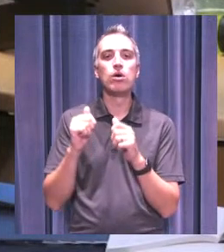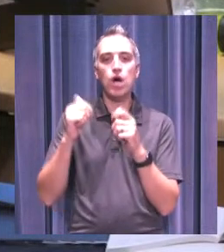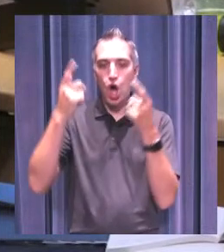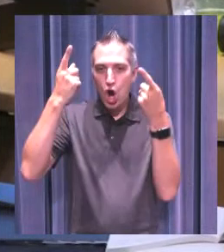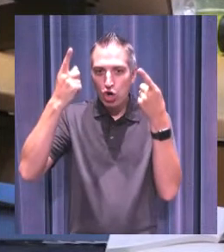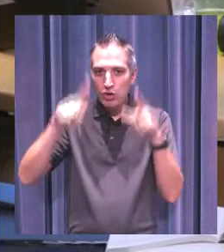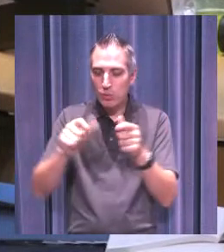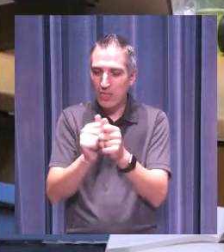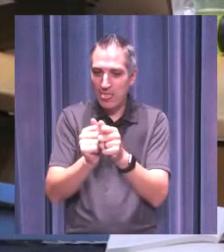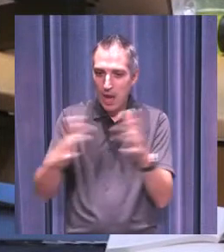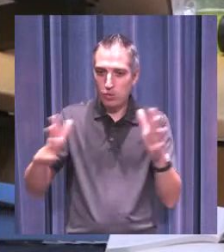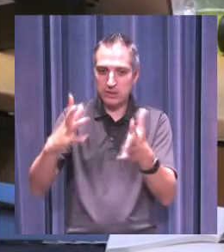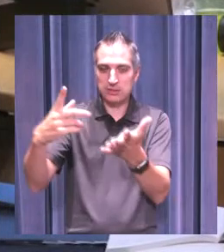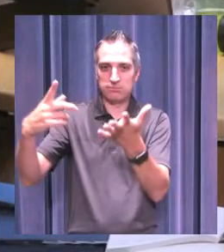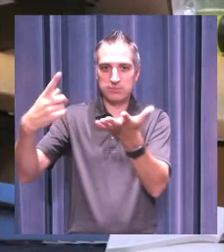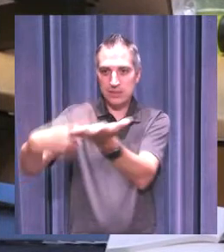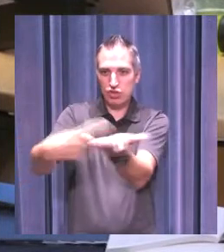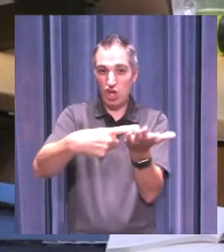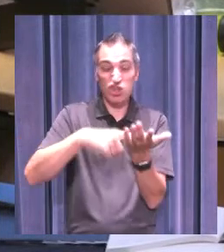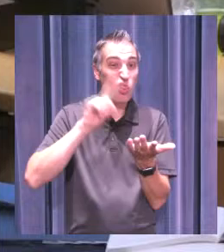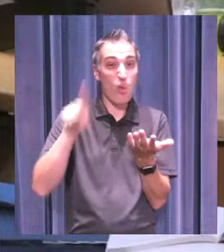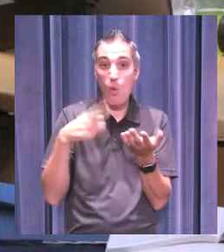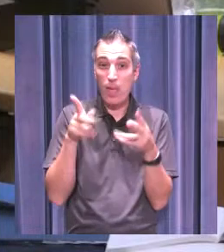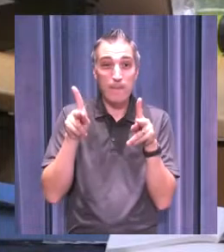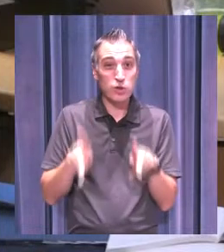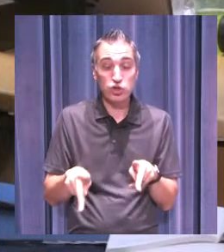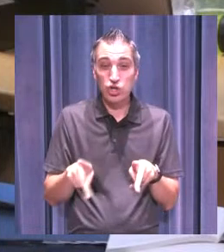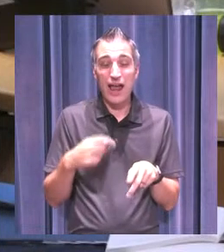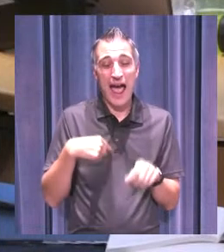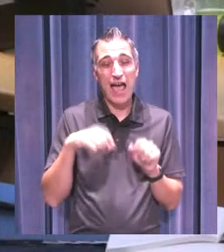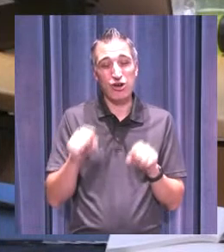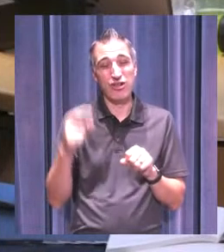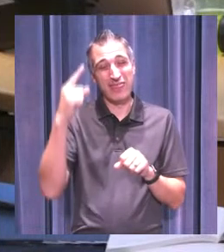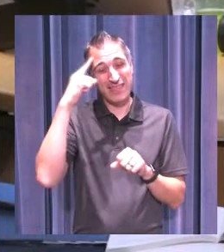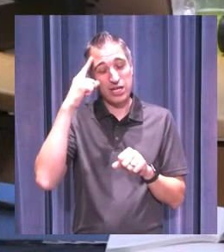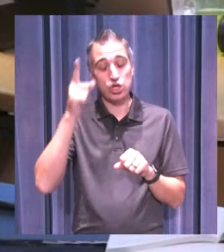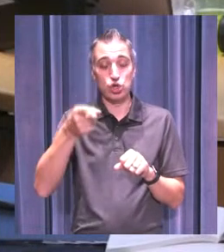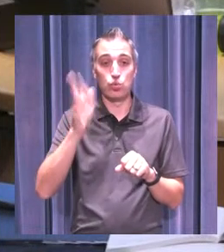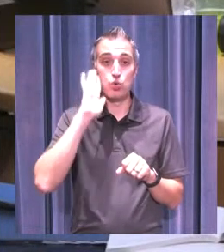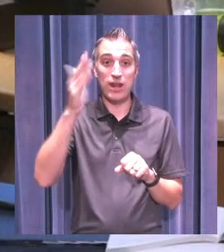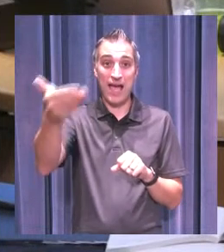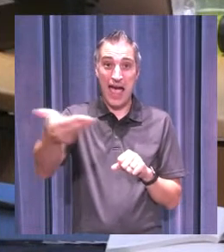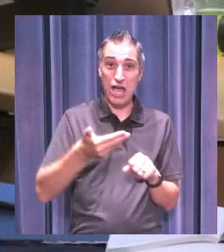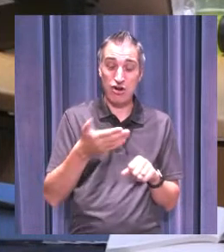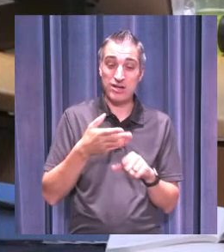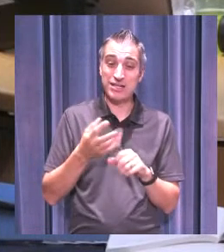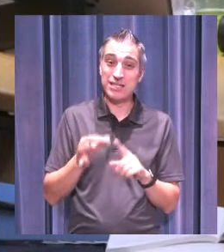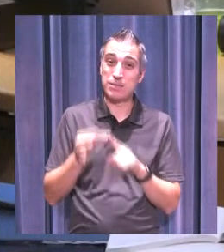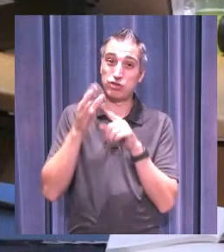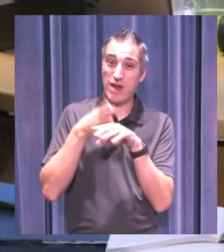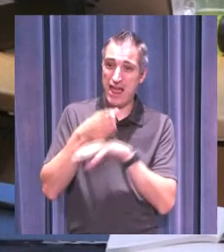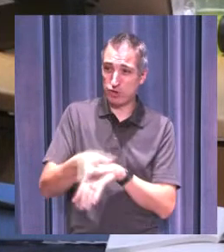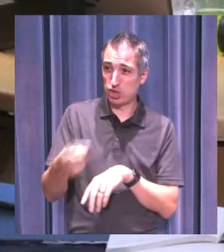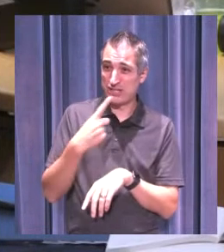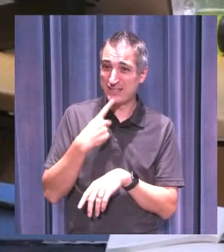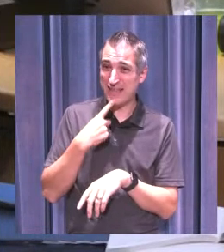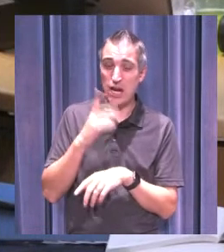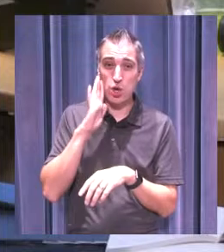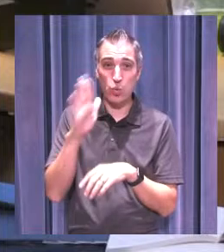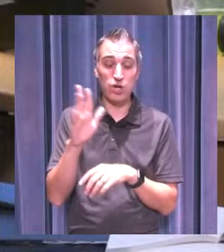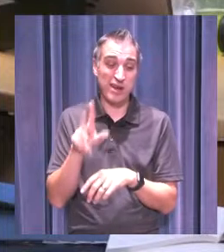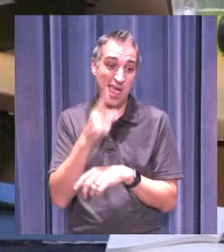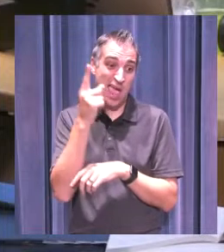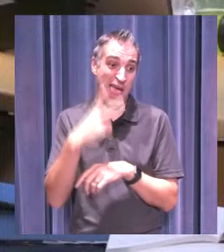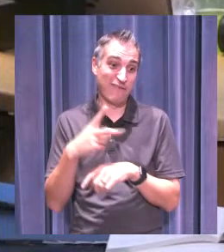members? The only person I can think you would hire her, especially after she said it would take half the time of the position to